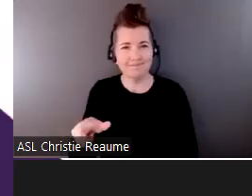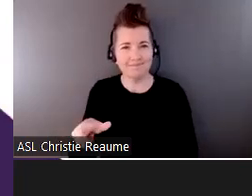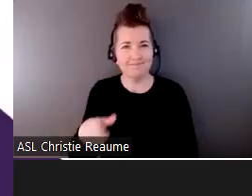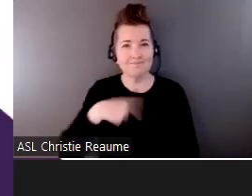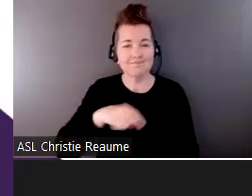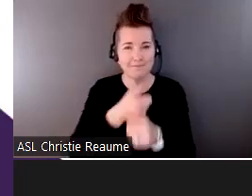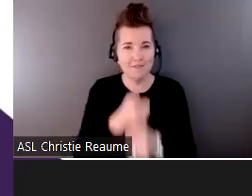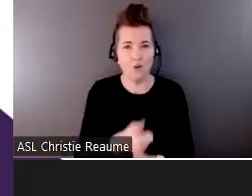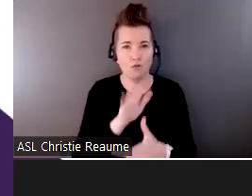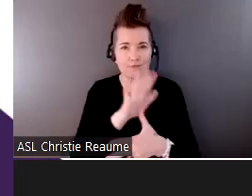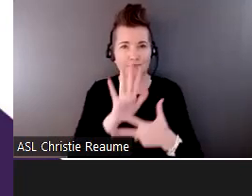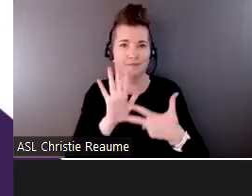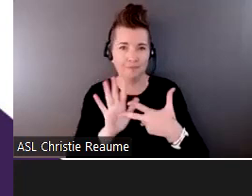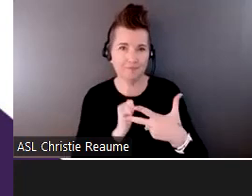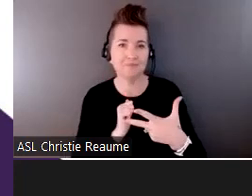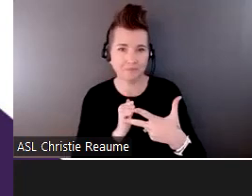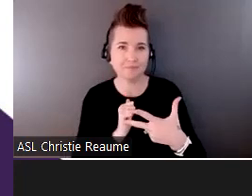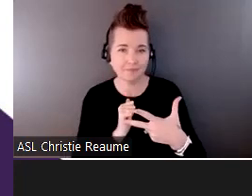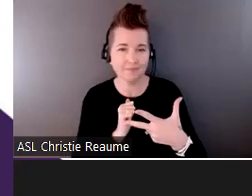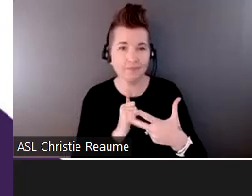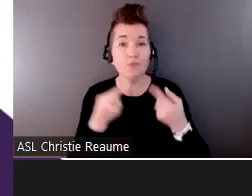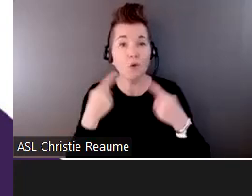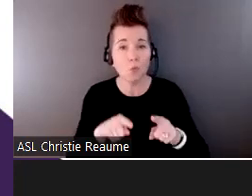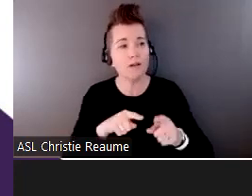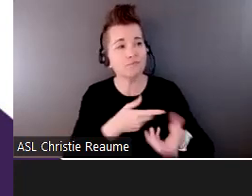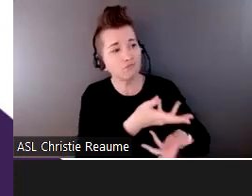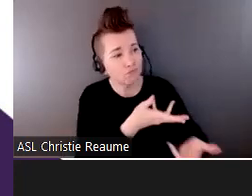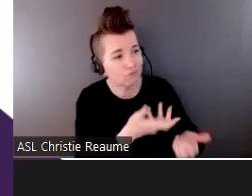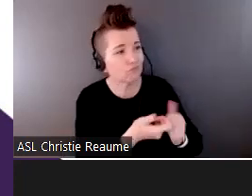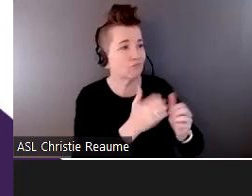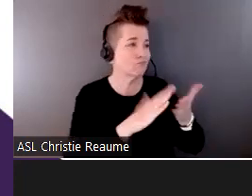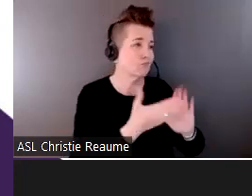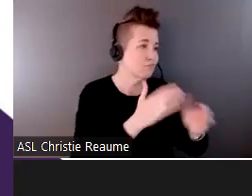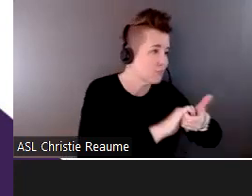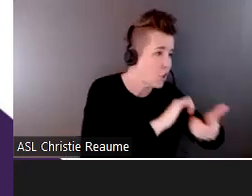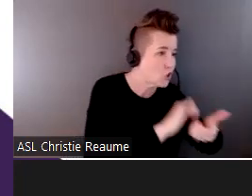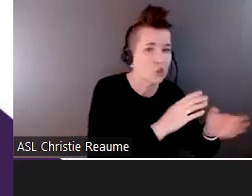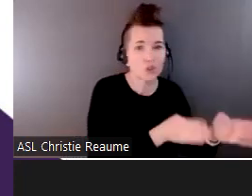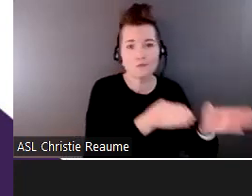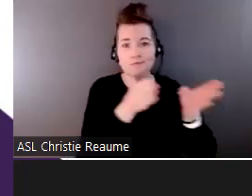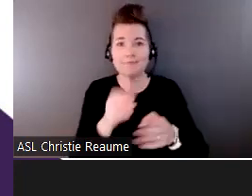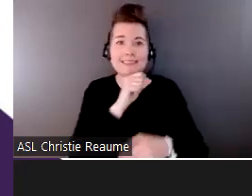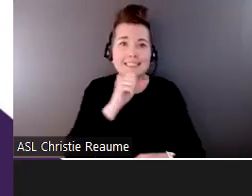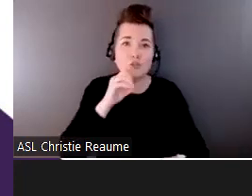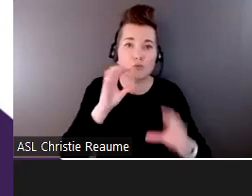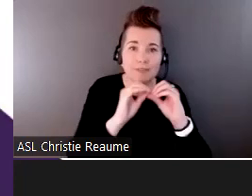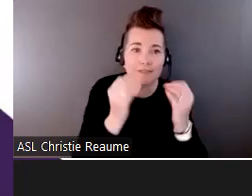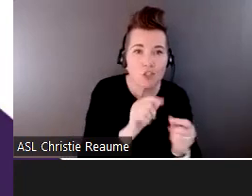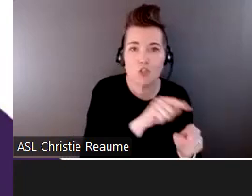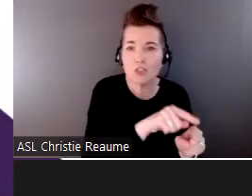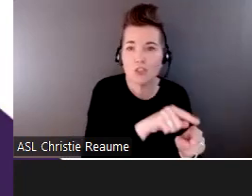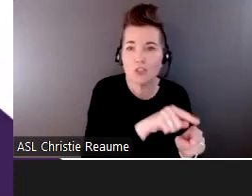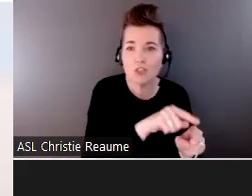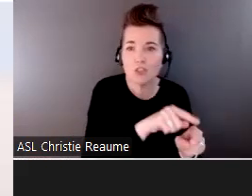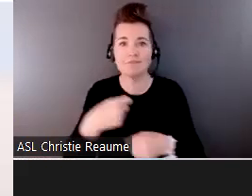work with our Community Partners and Senior organizations to ensure seniors rights and dignity are respected